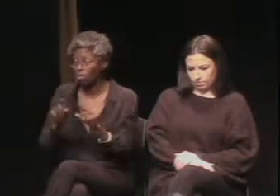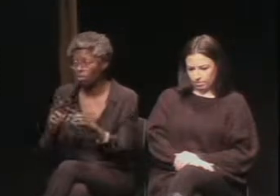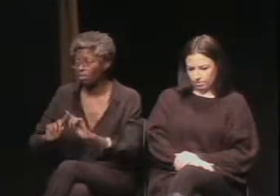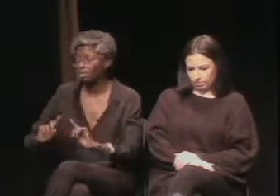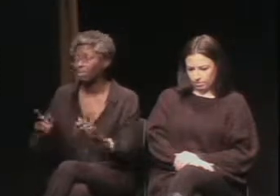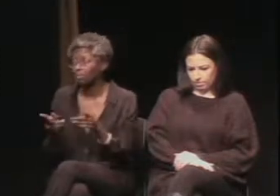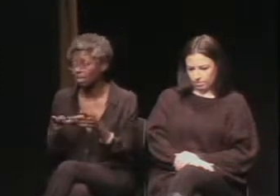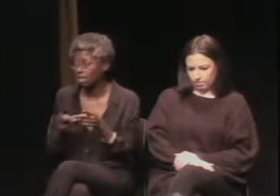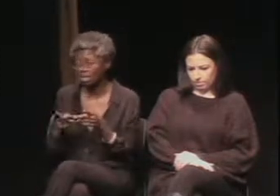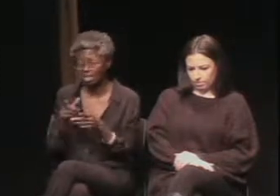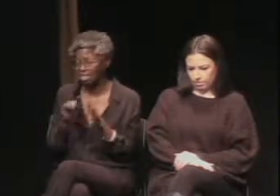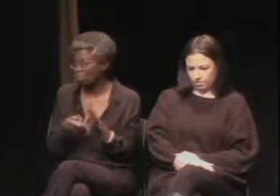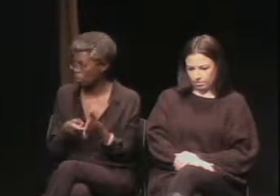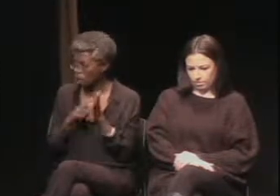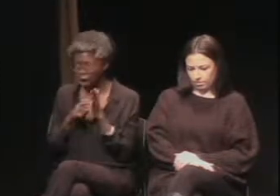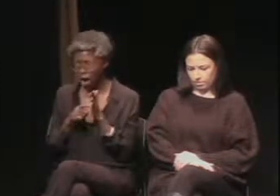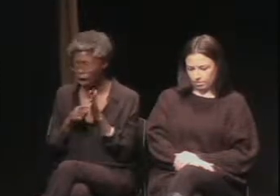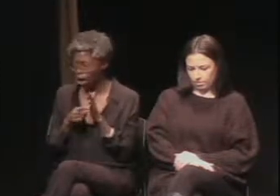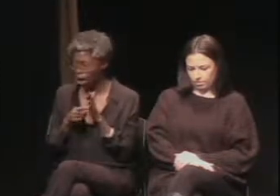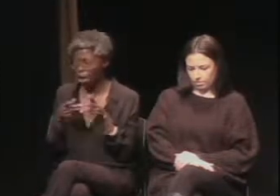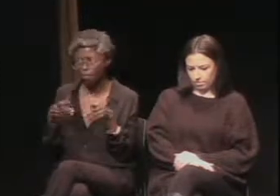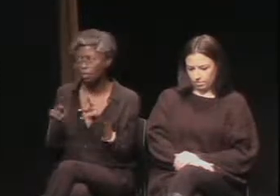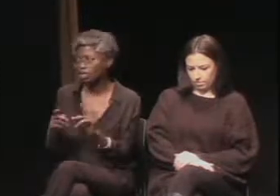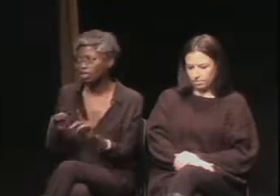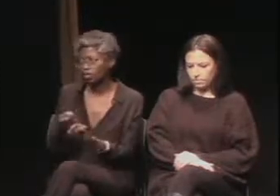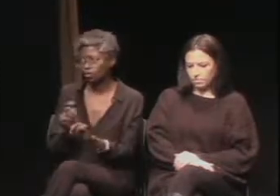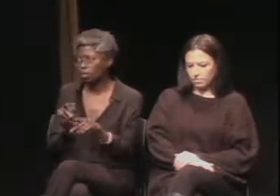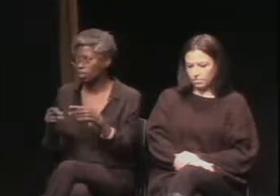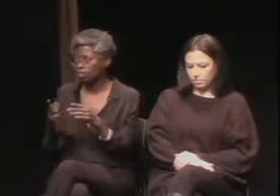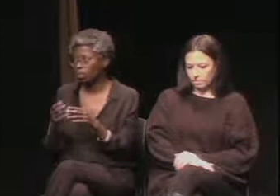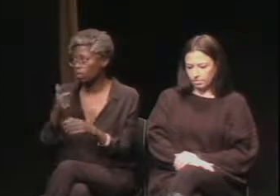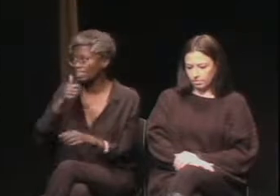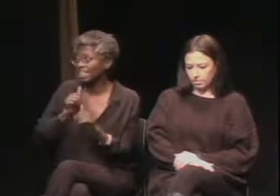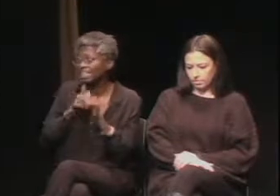require the permission of the people who denied you all your life.